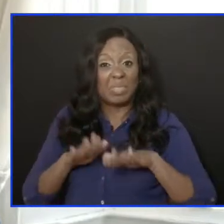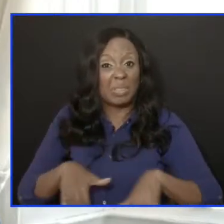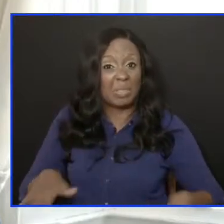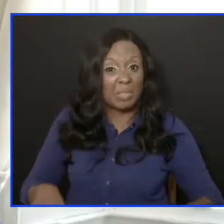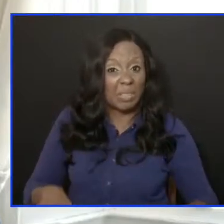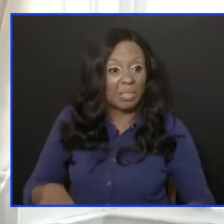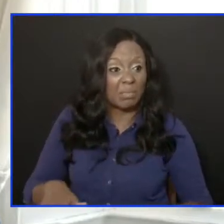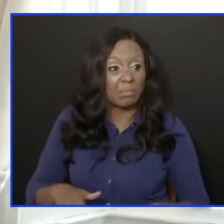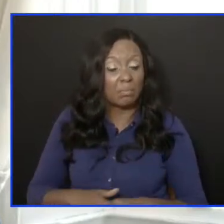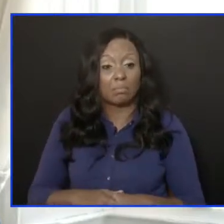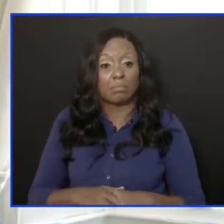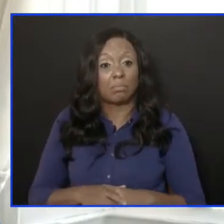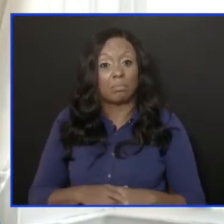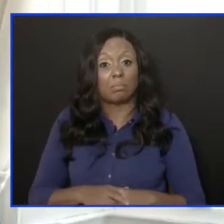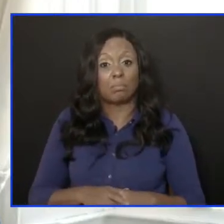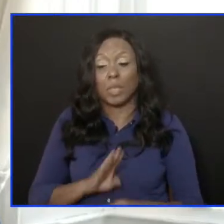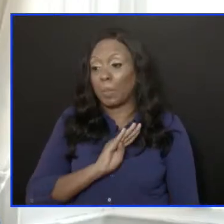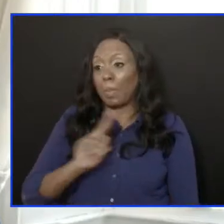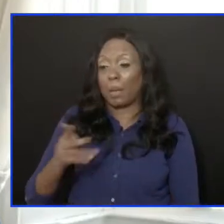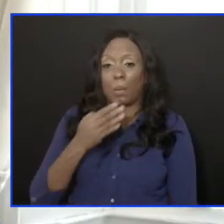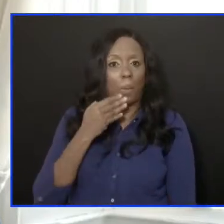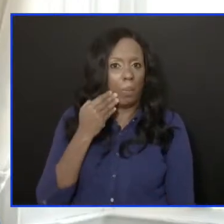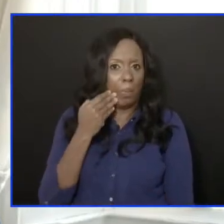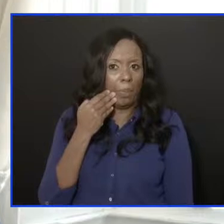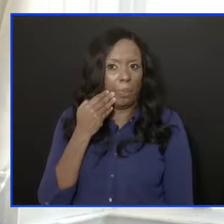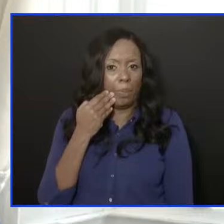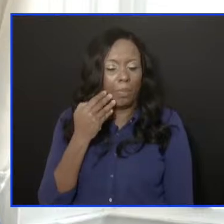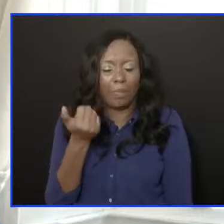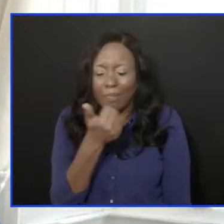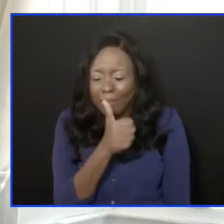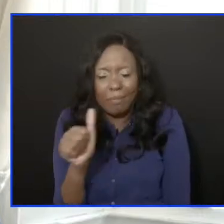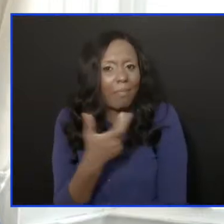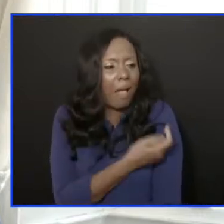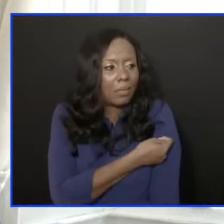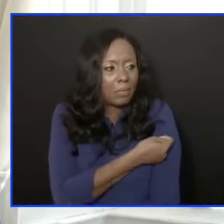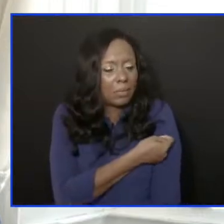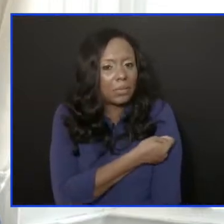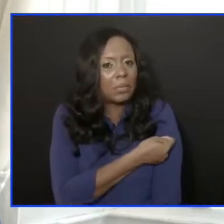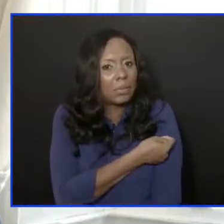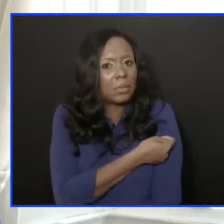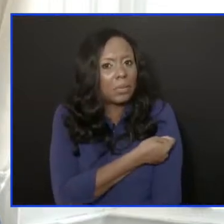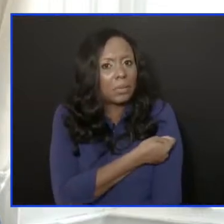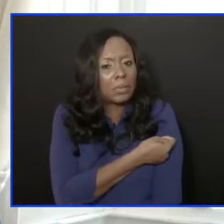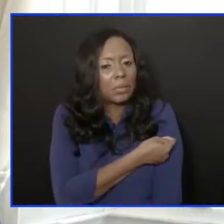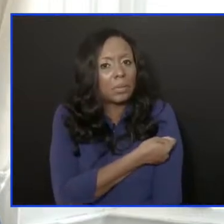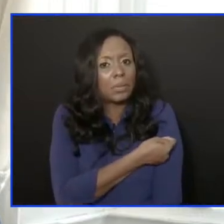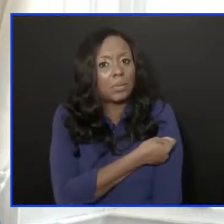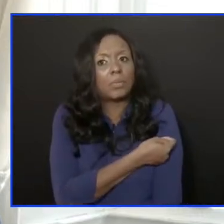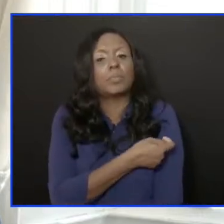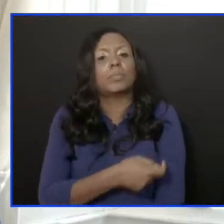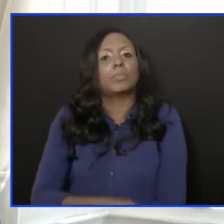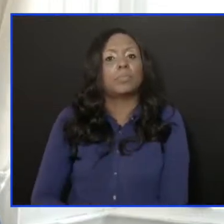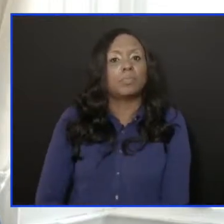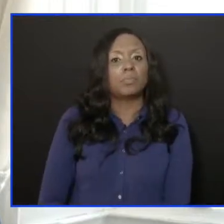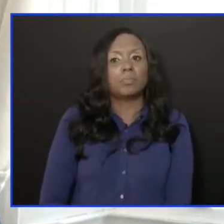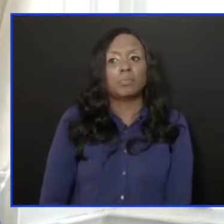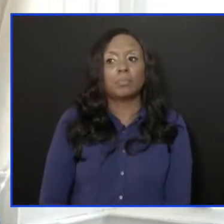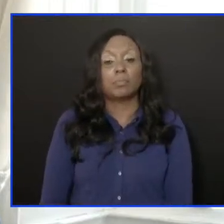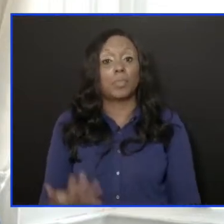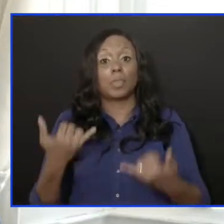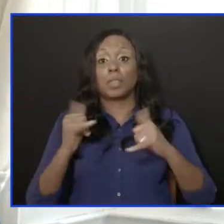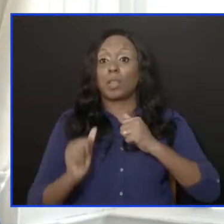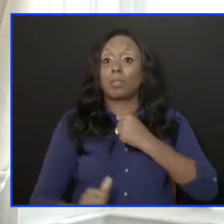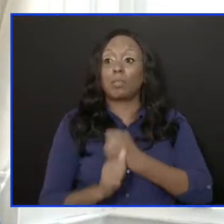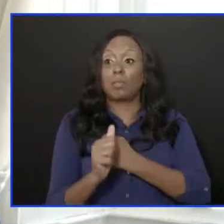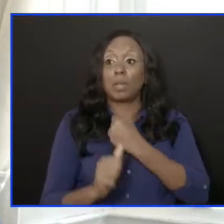point remains, and it's quite simple, is that for any vaccine that anyone takes, there's obviously still a risk of